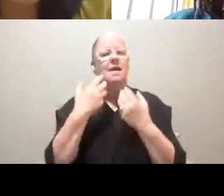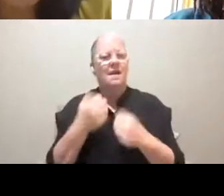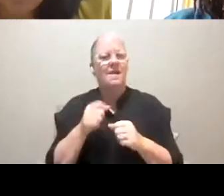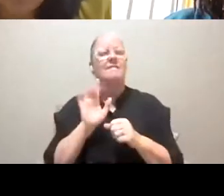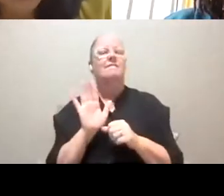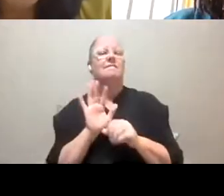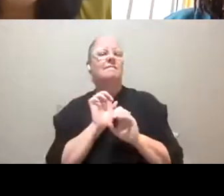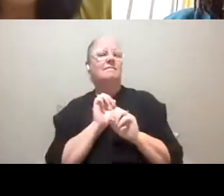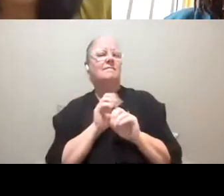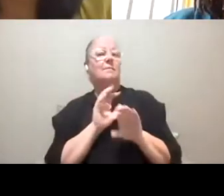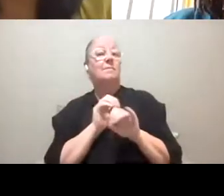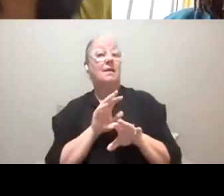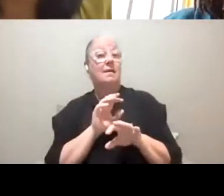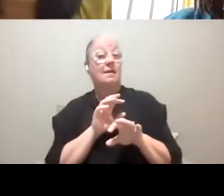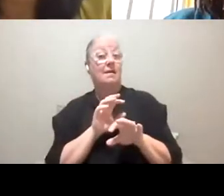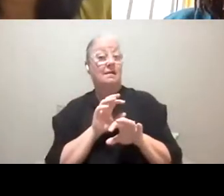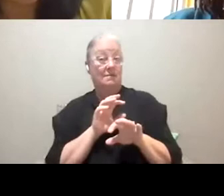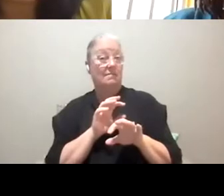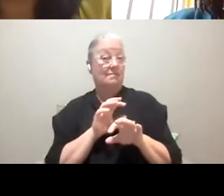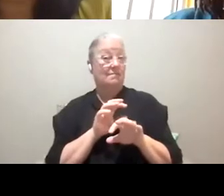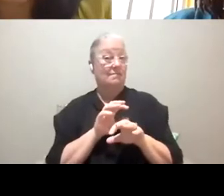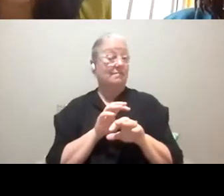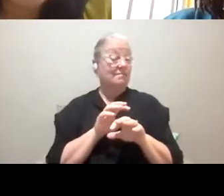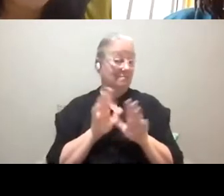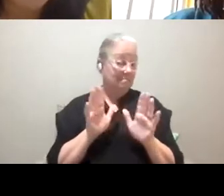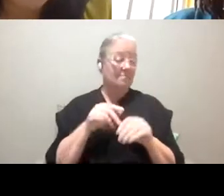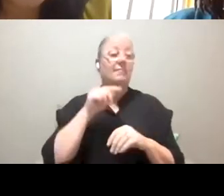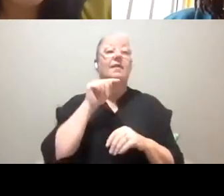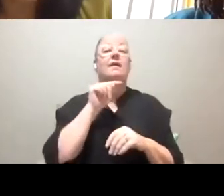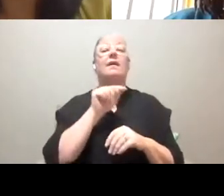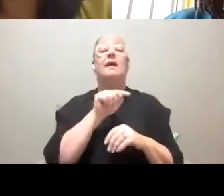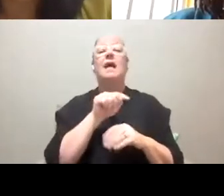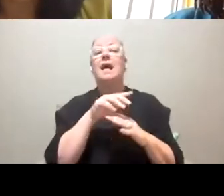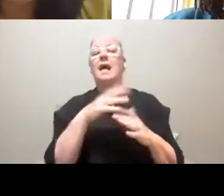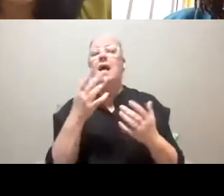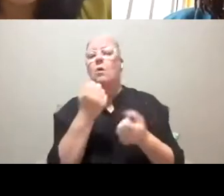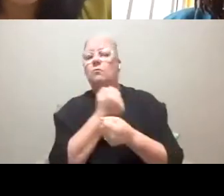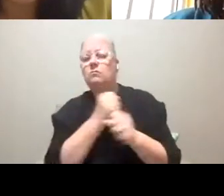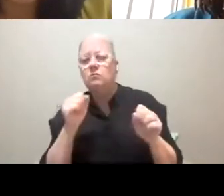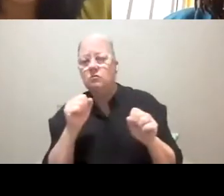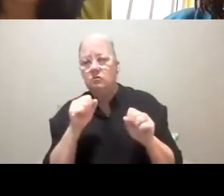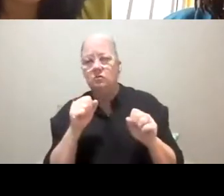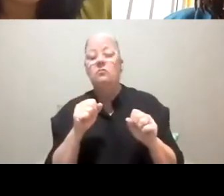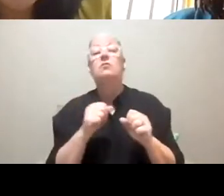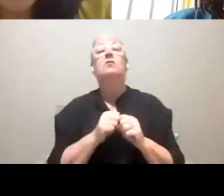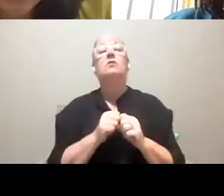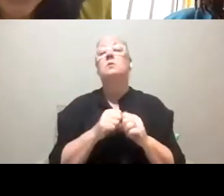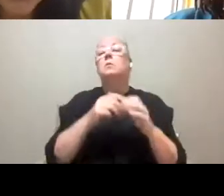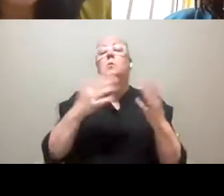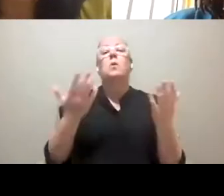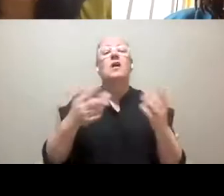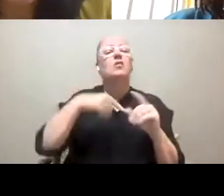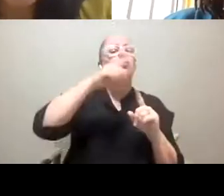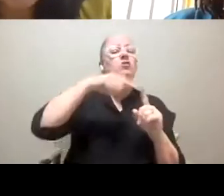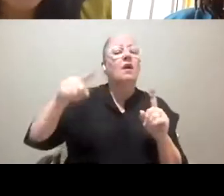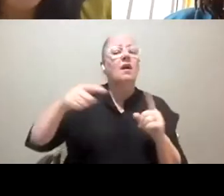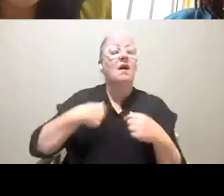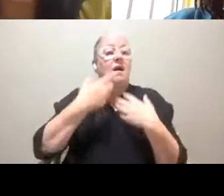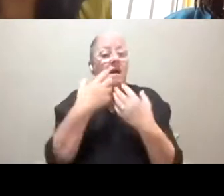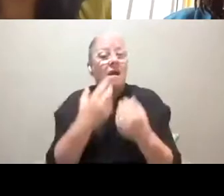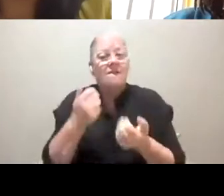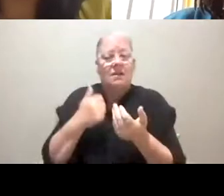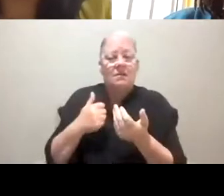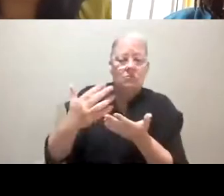which we have developed, and it is shared to monitor the accessibility. So whatever data on usage is collected, it is